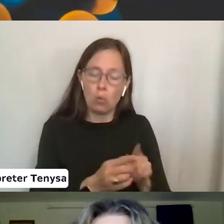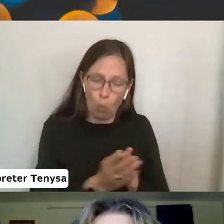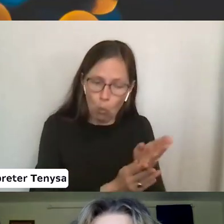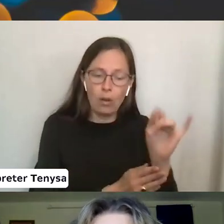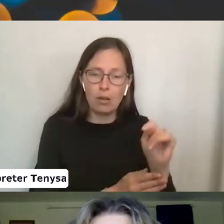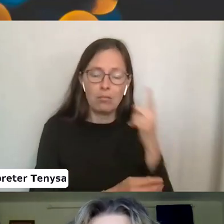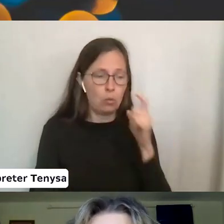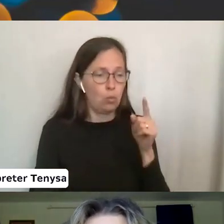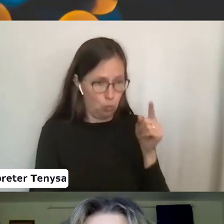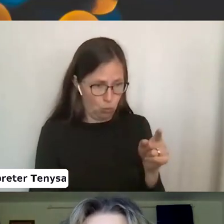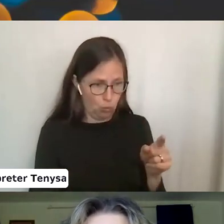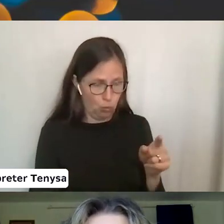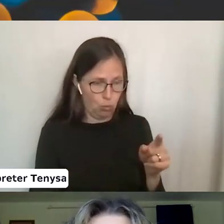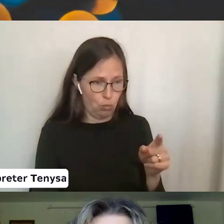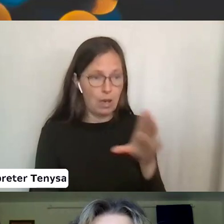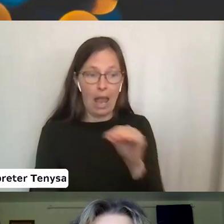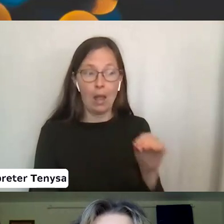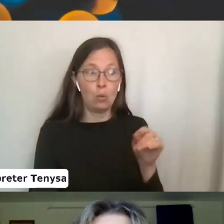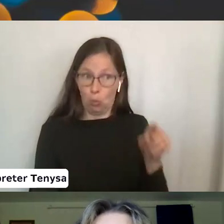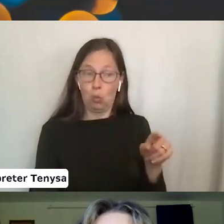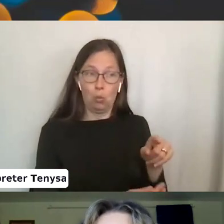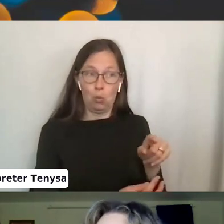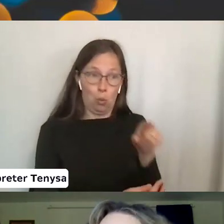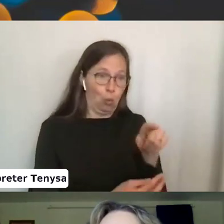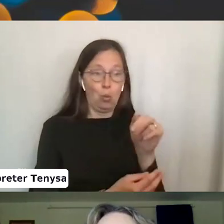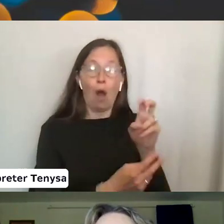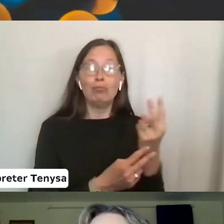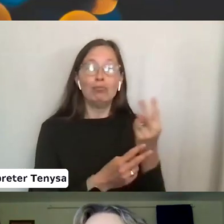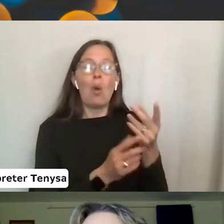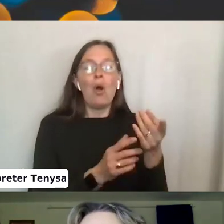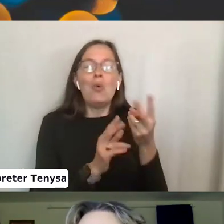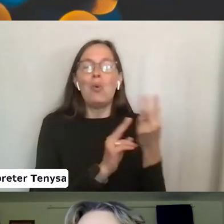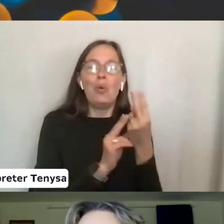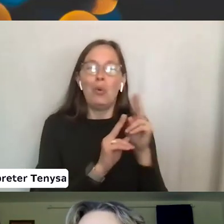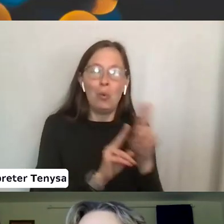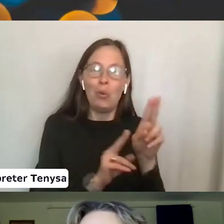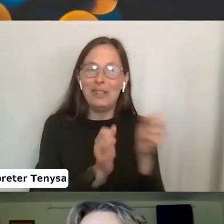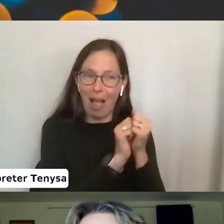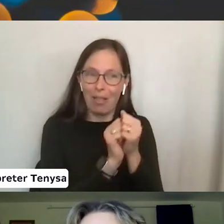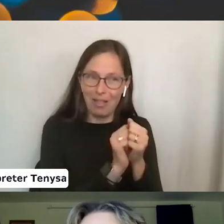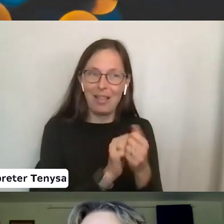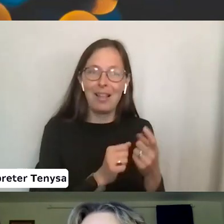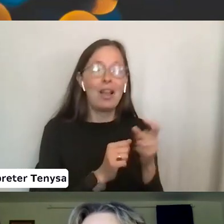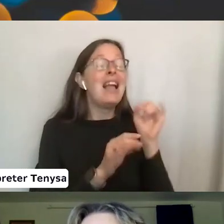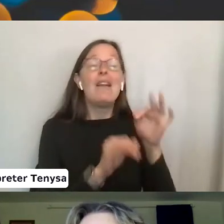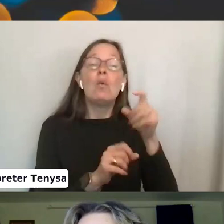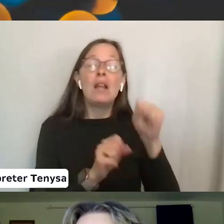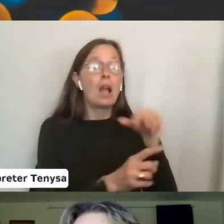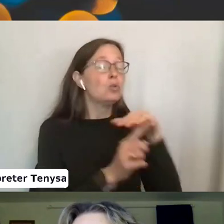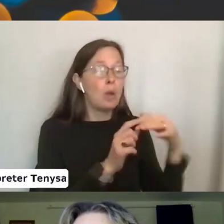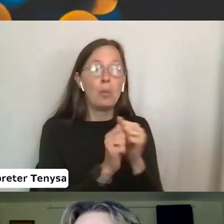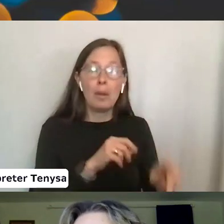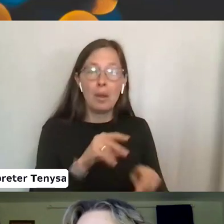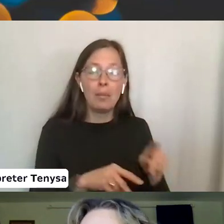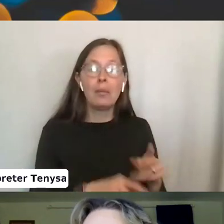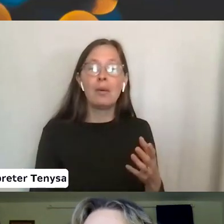going through this life together. And when you can surround yourself with people who go, yeah,